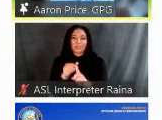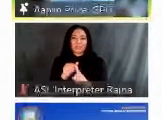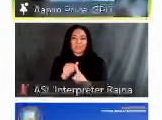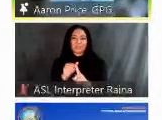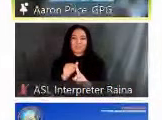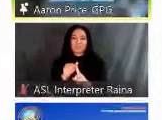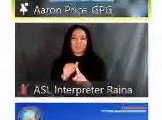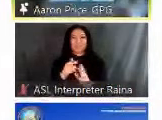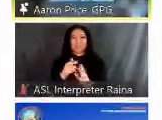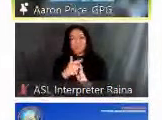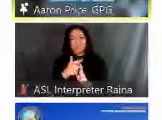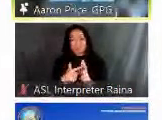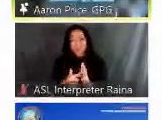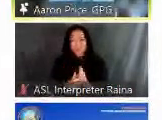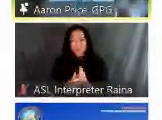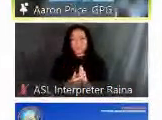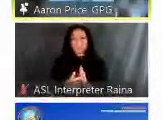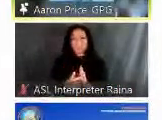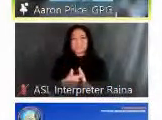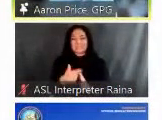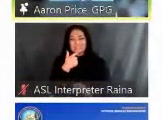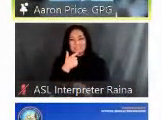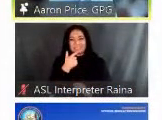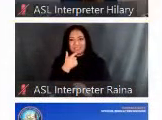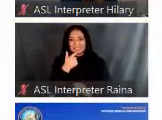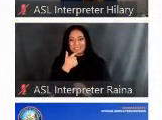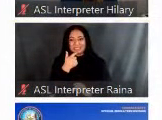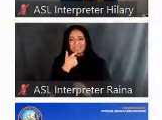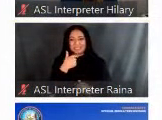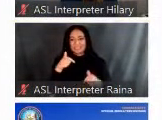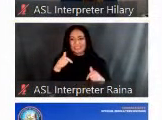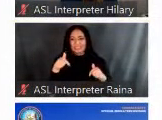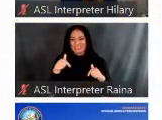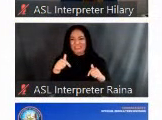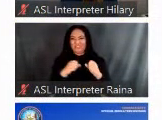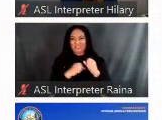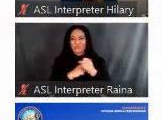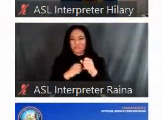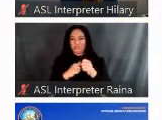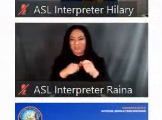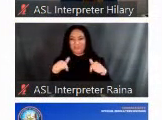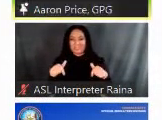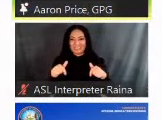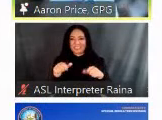law that stipulates the structure of these work group meetings.